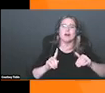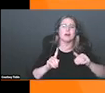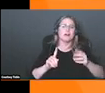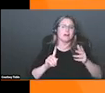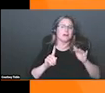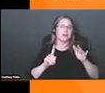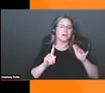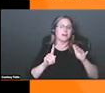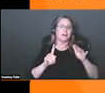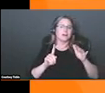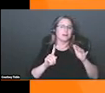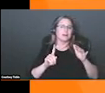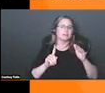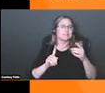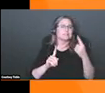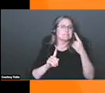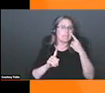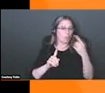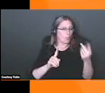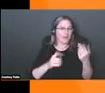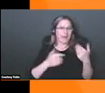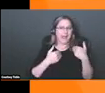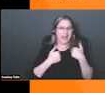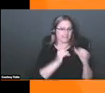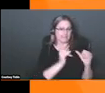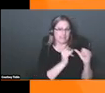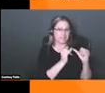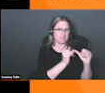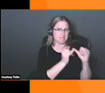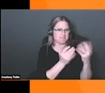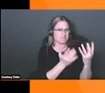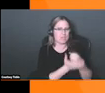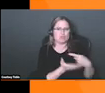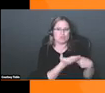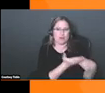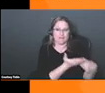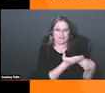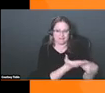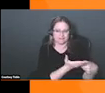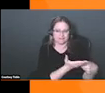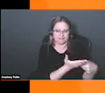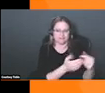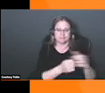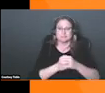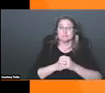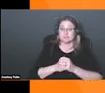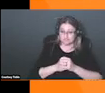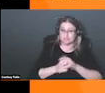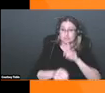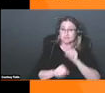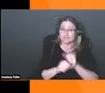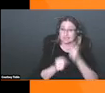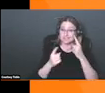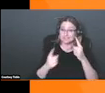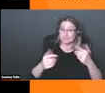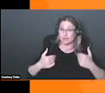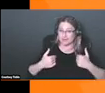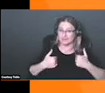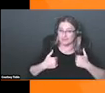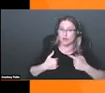identifying some synergies, and maybe it would be good to talk. We've had a lot of success with that, with grant